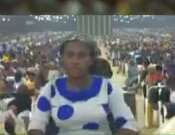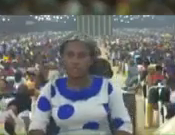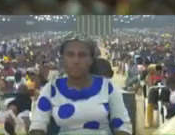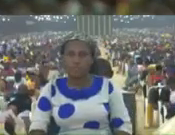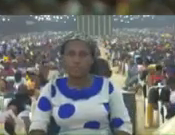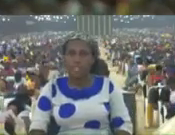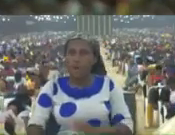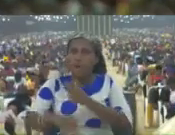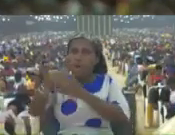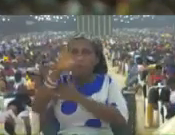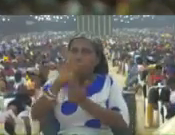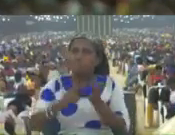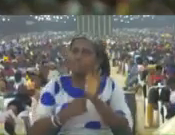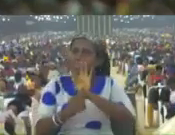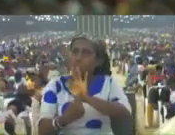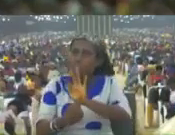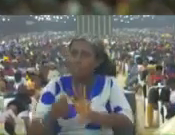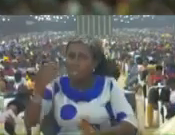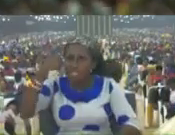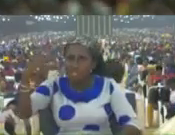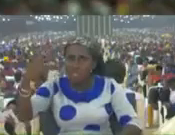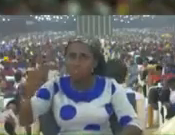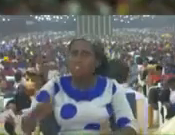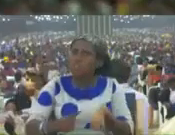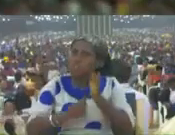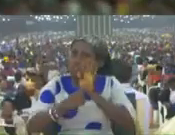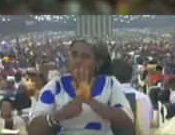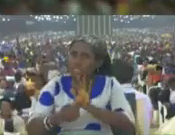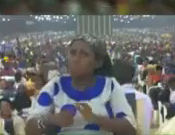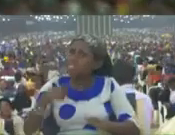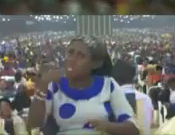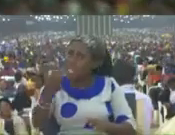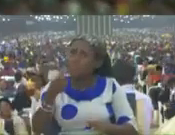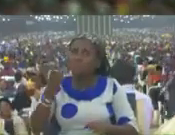God showed him a dream. He showed him he was going to be great.